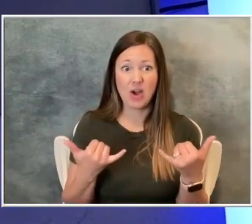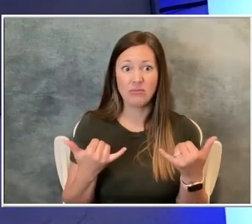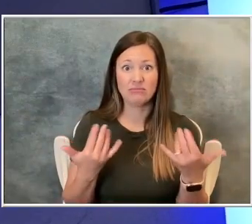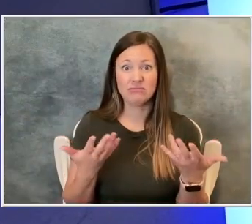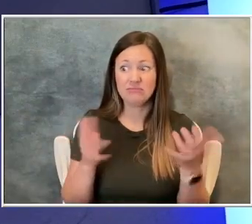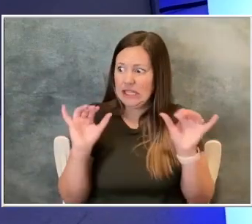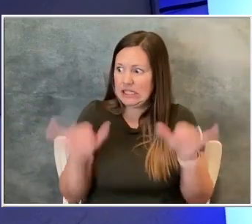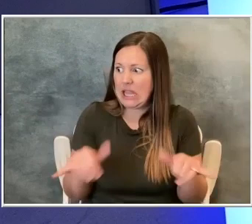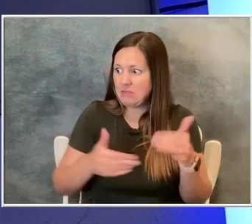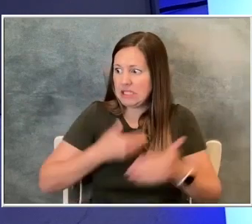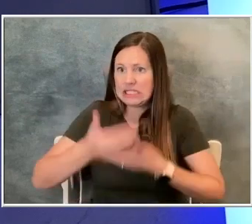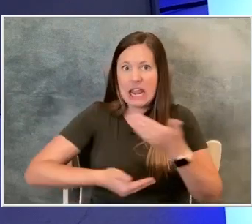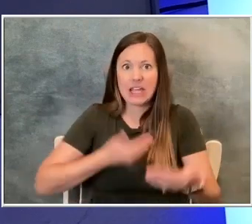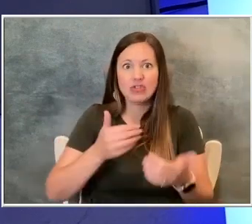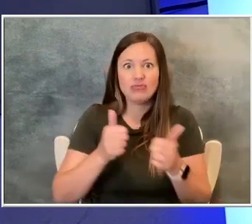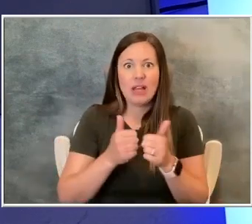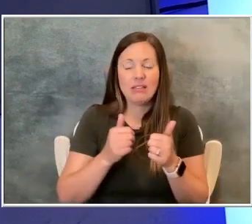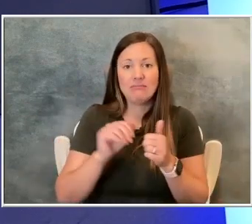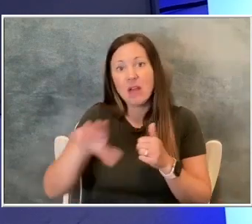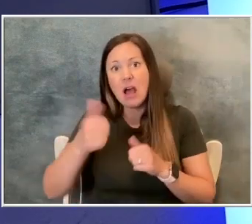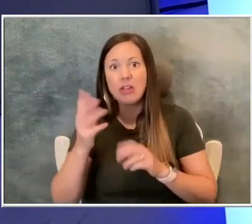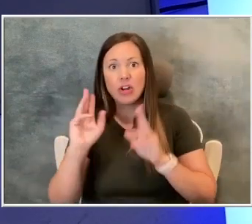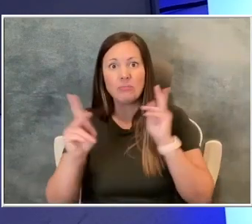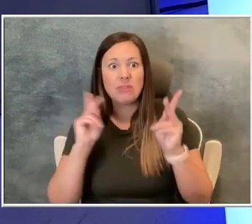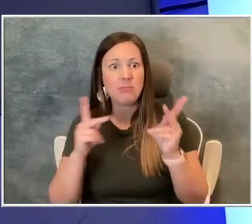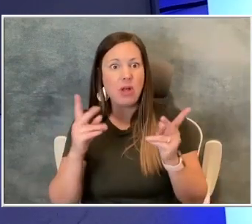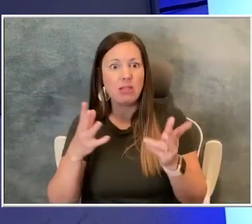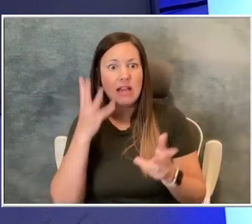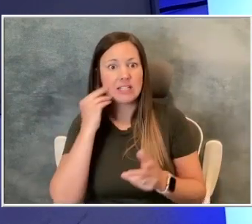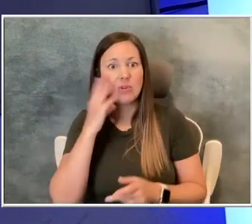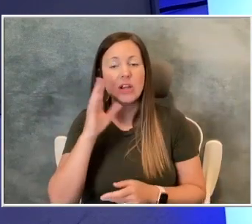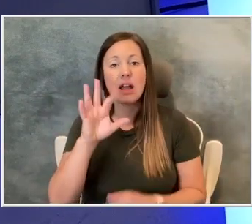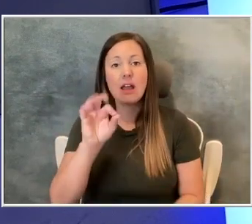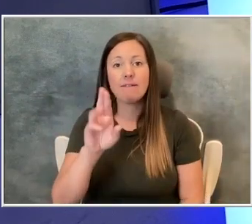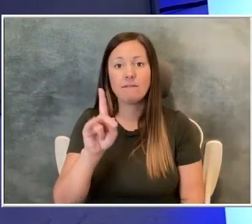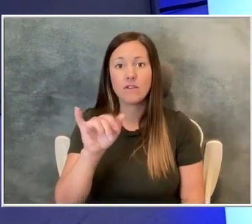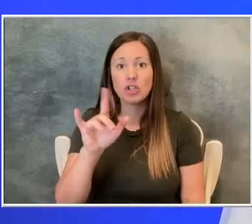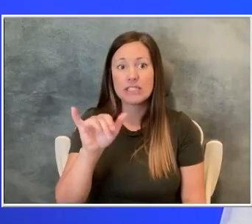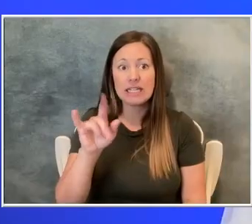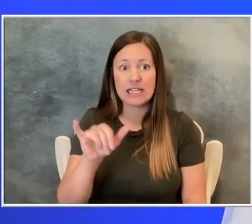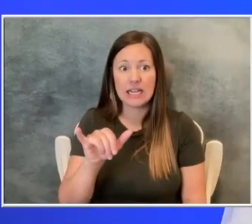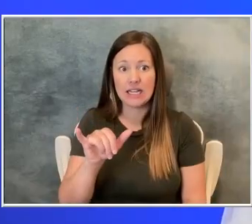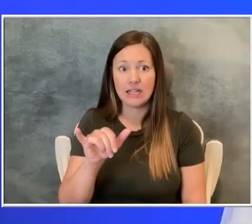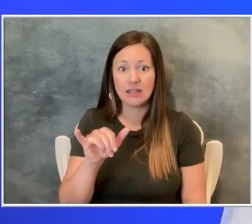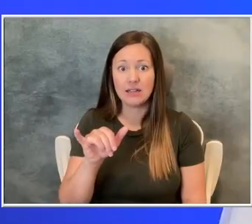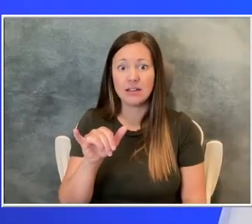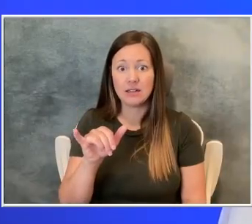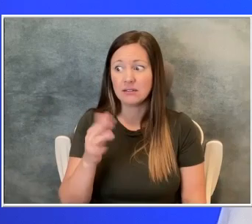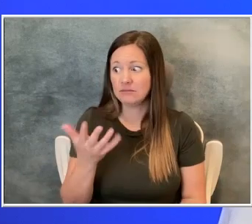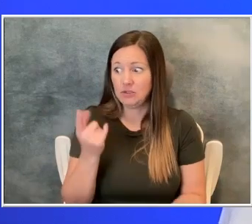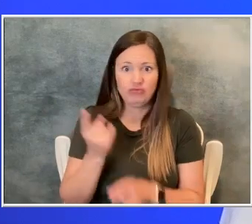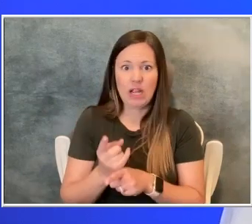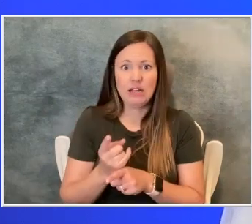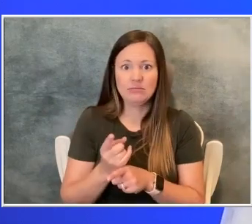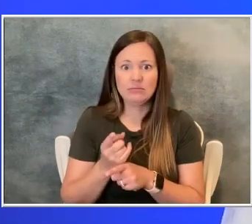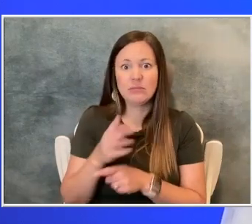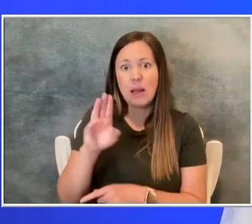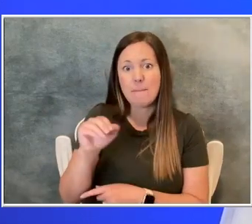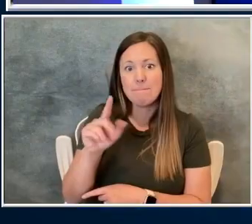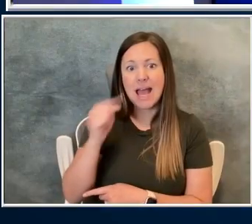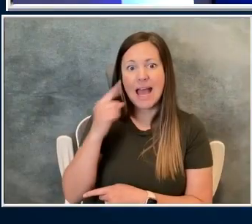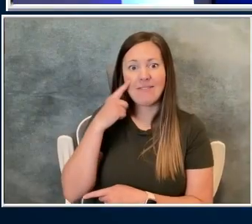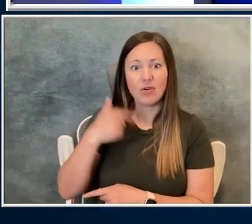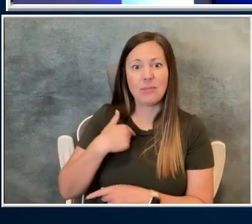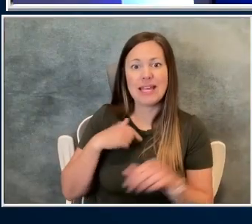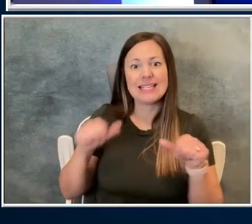no wheelchair. That's right. Able-bodied. I don't, you know, adaptive. Sorry, Matt to me is able-bodied. Yeah. He's everything. He's everything.